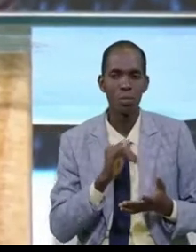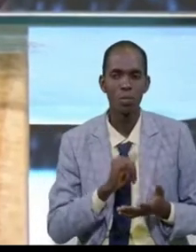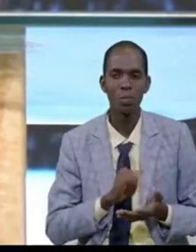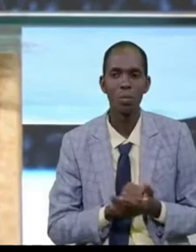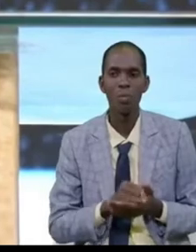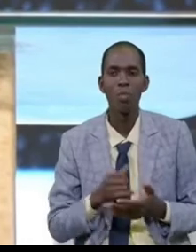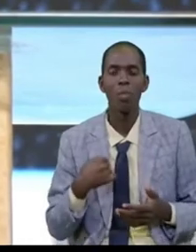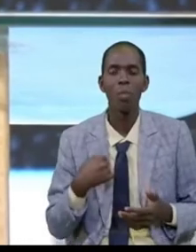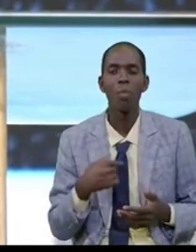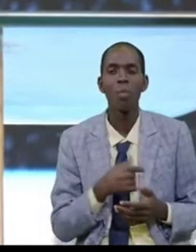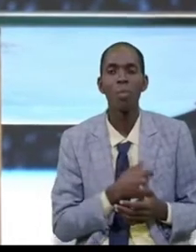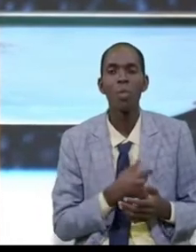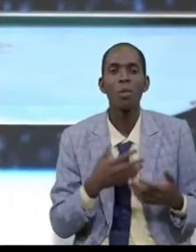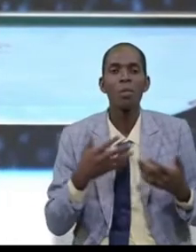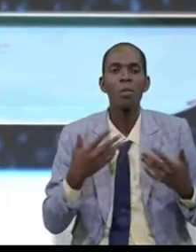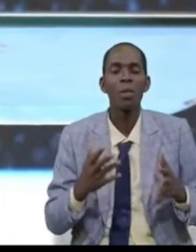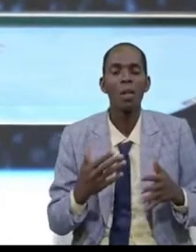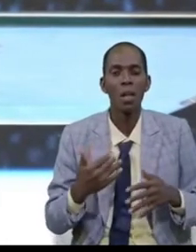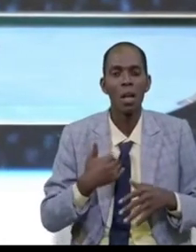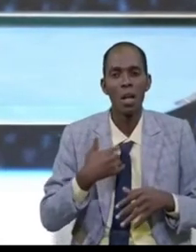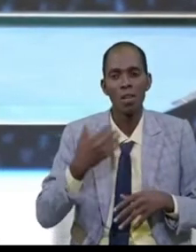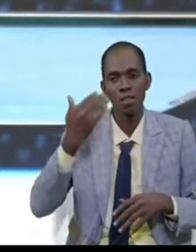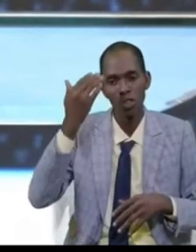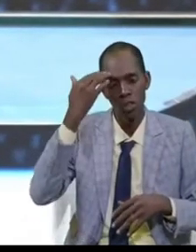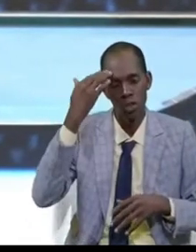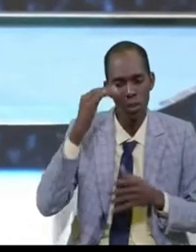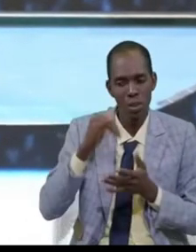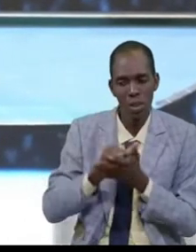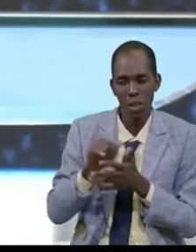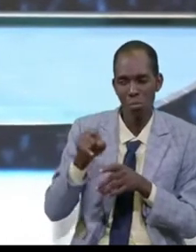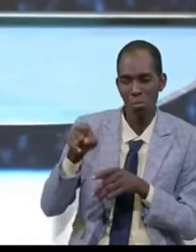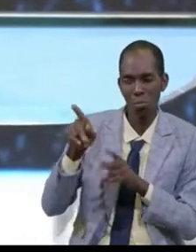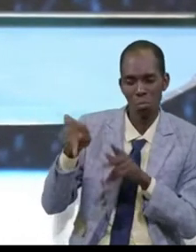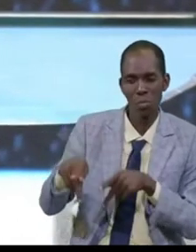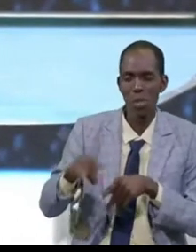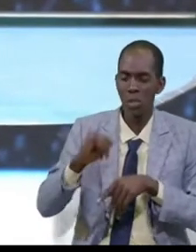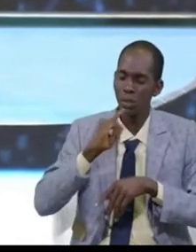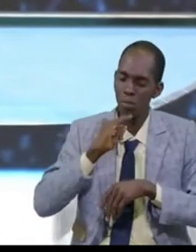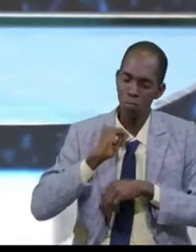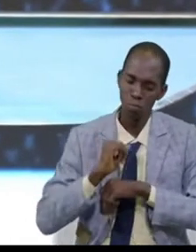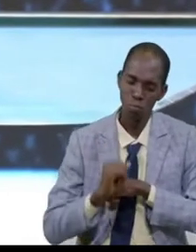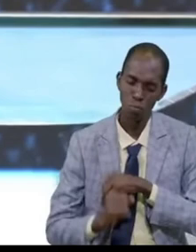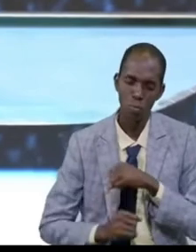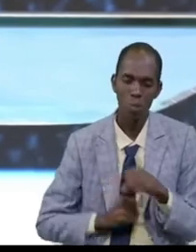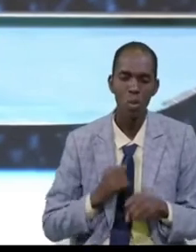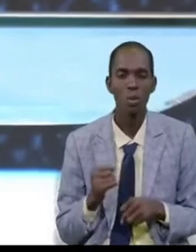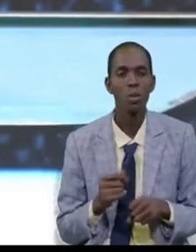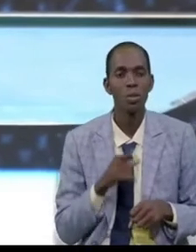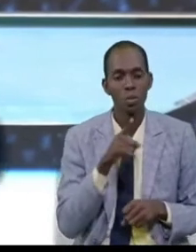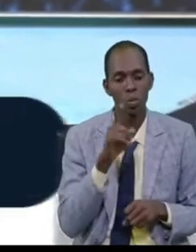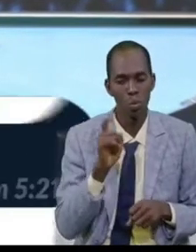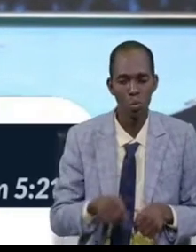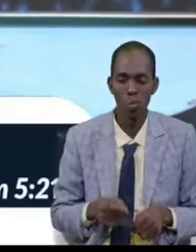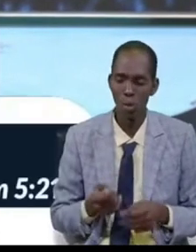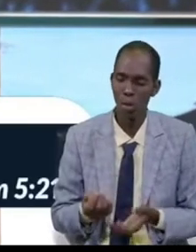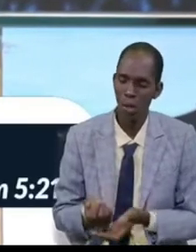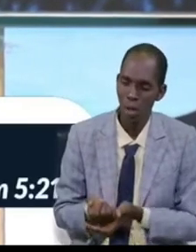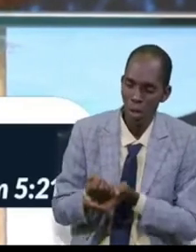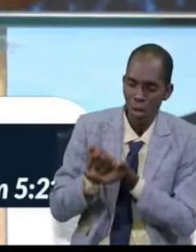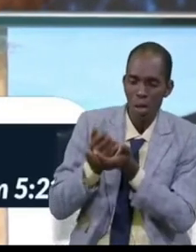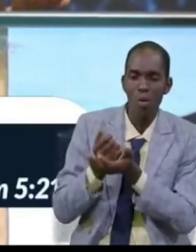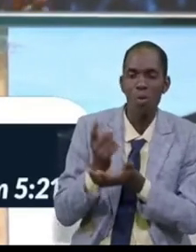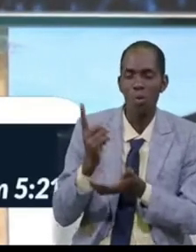Where the knowledge is going through a burden, under a burden. Bear ye one